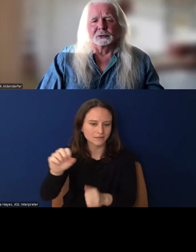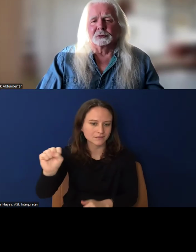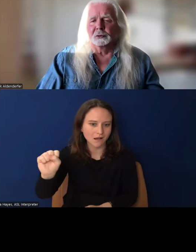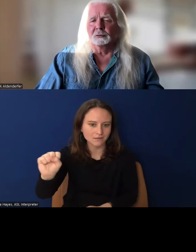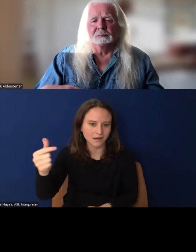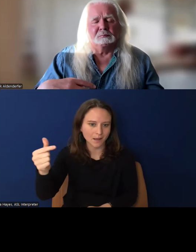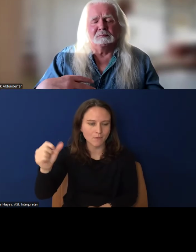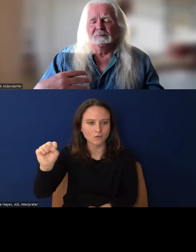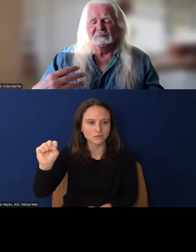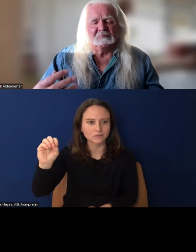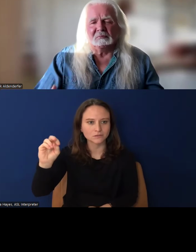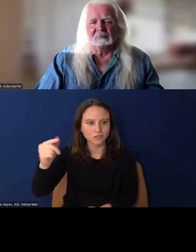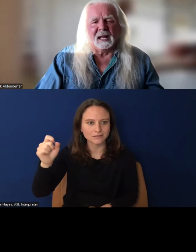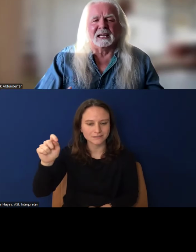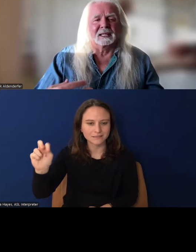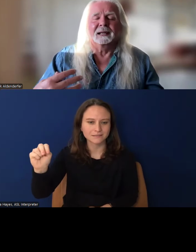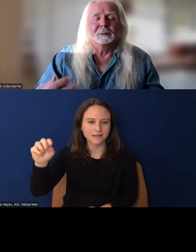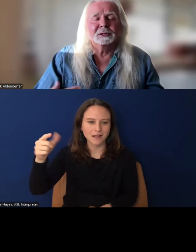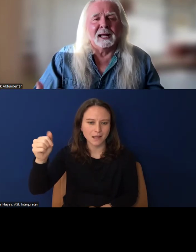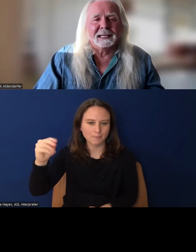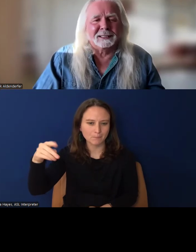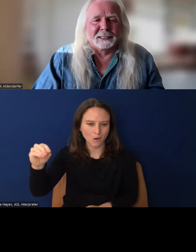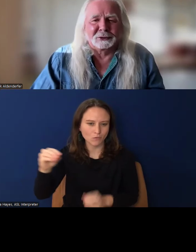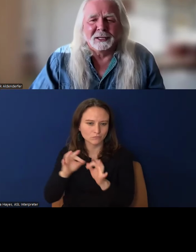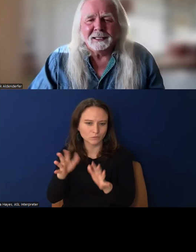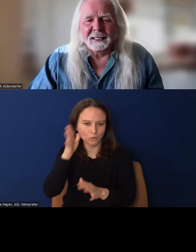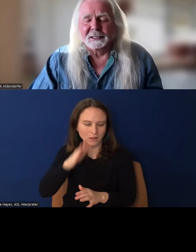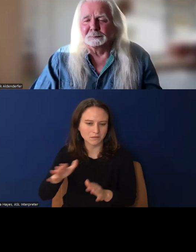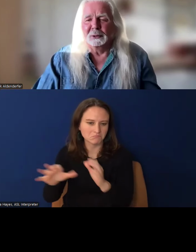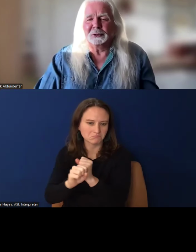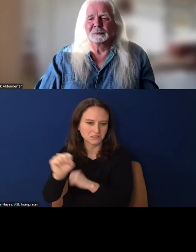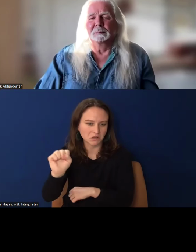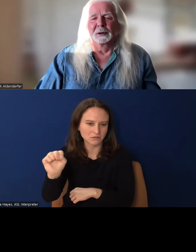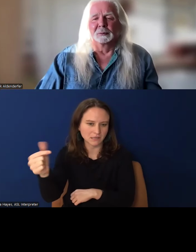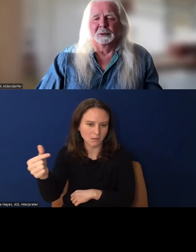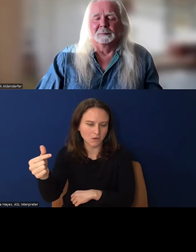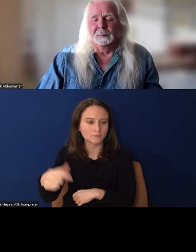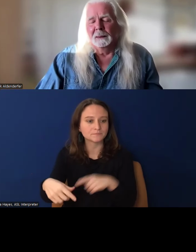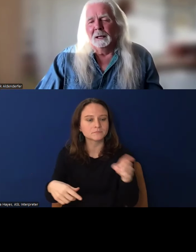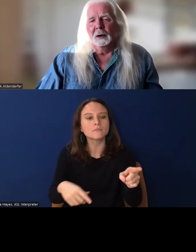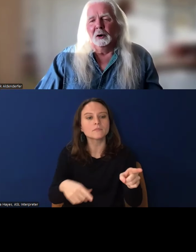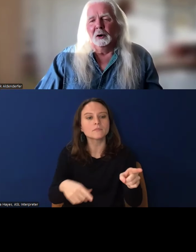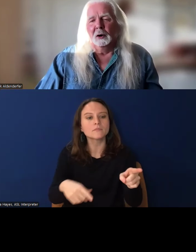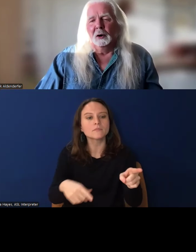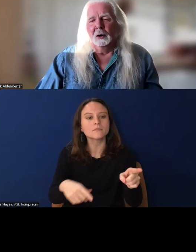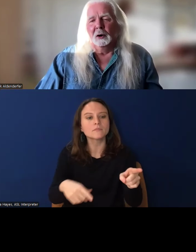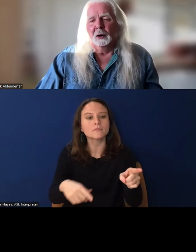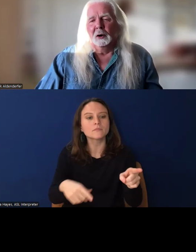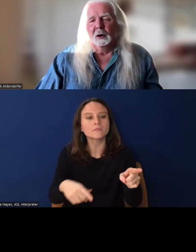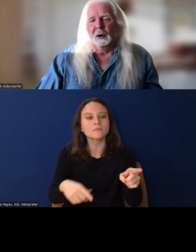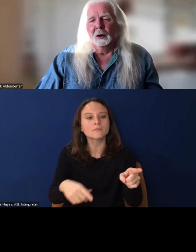of the true, I would say, excess that is supposed to have been buried with him. On